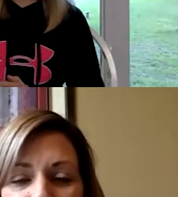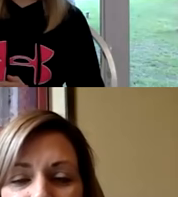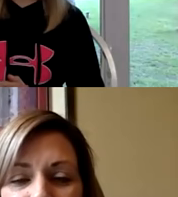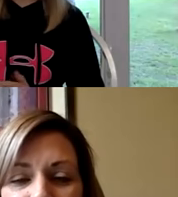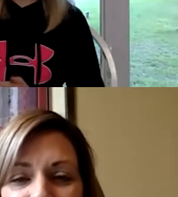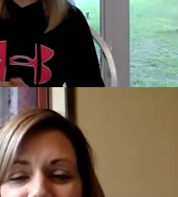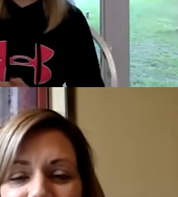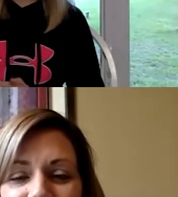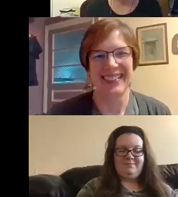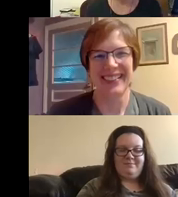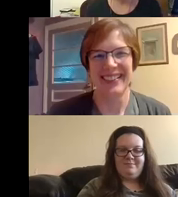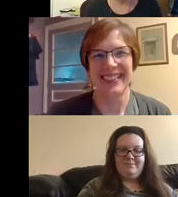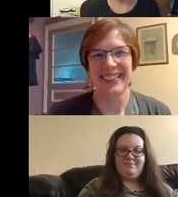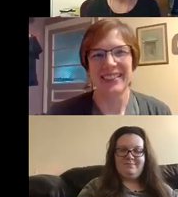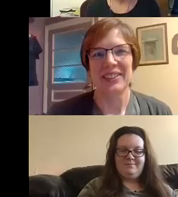Yes.